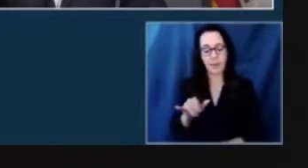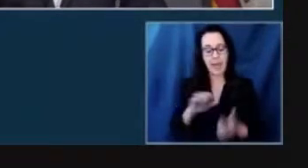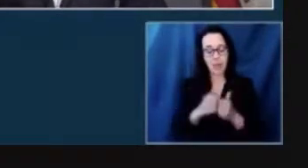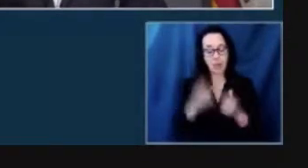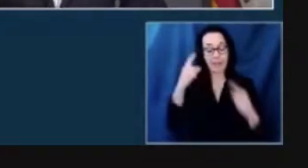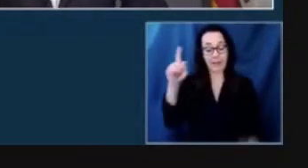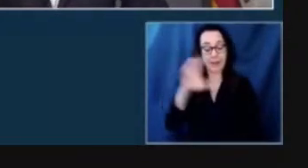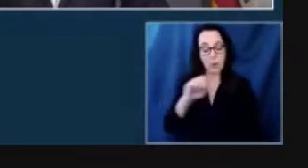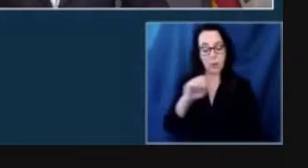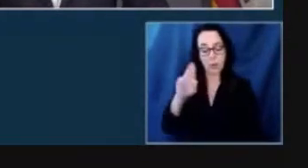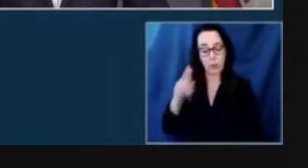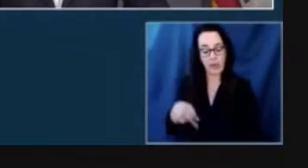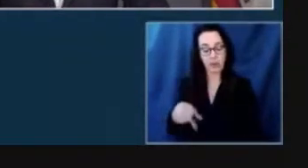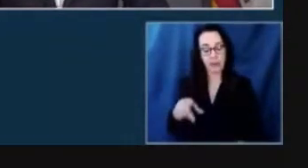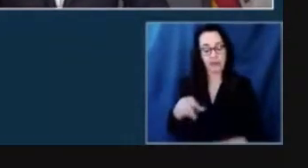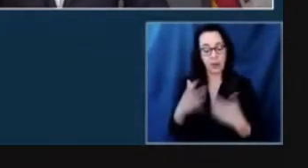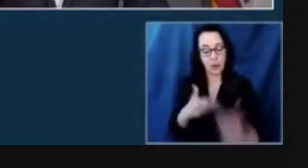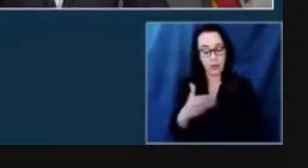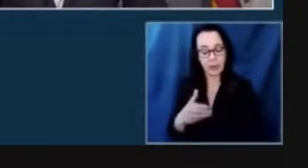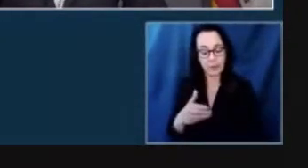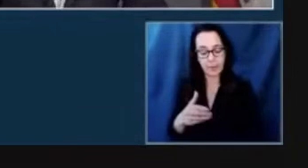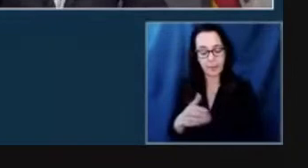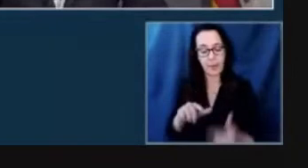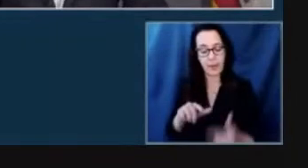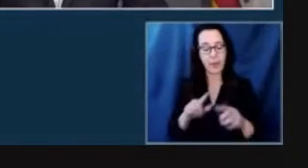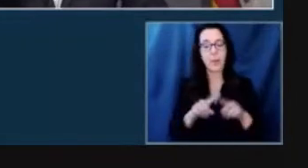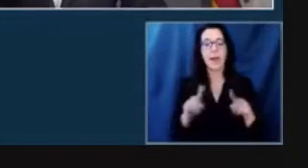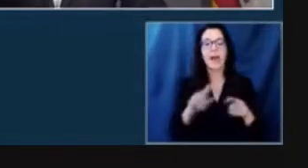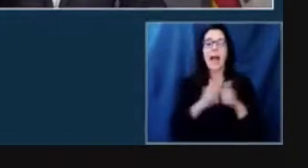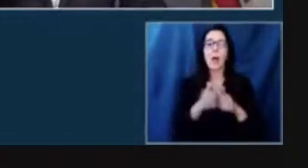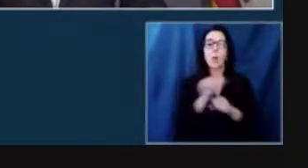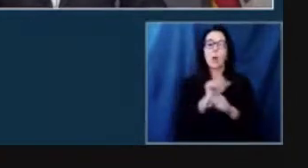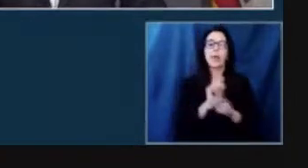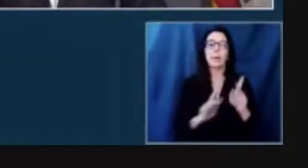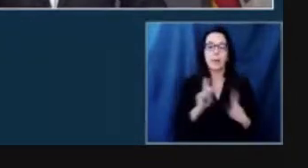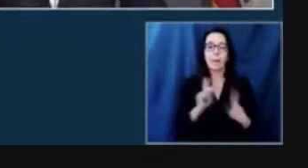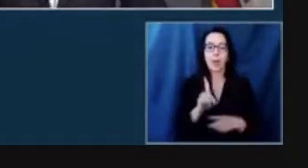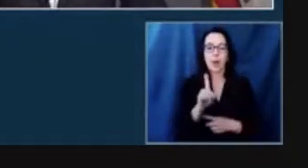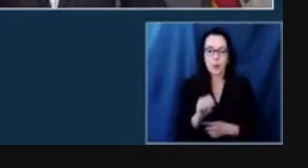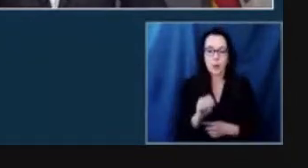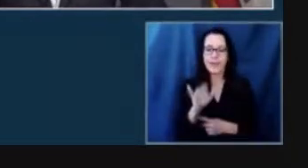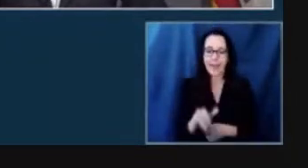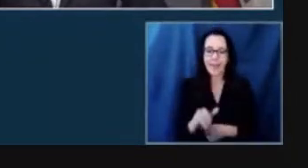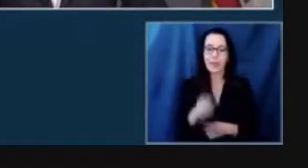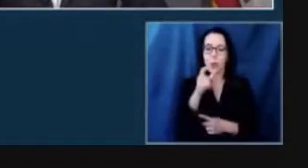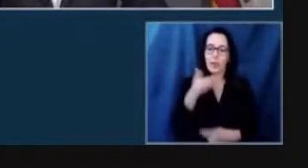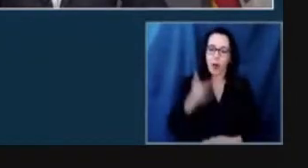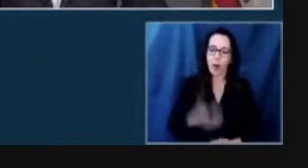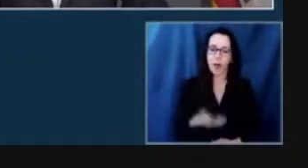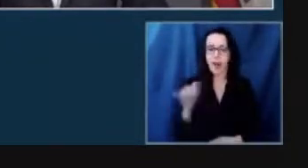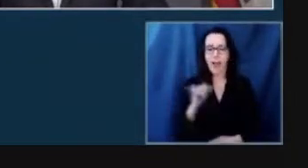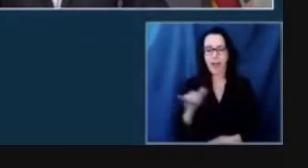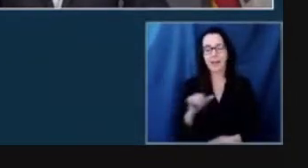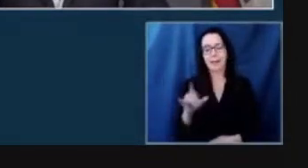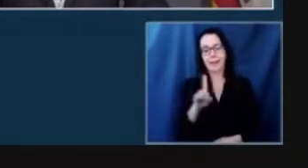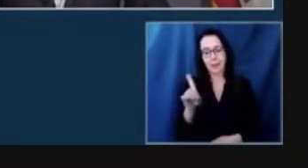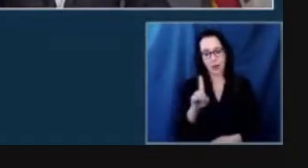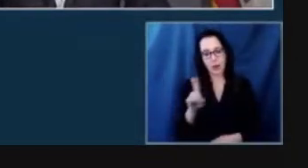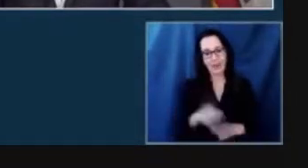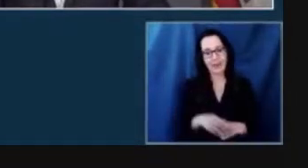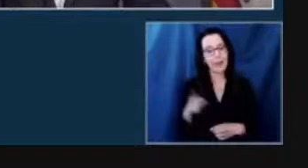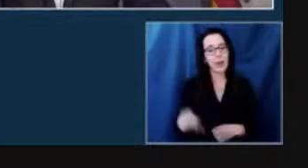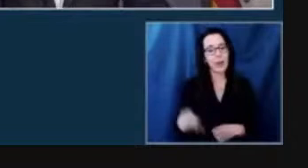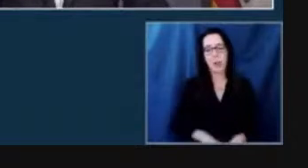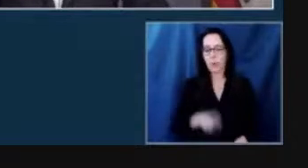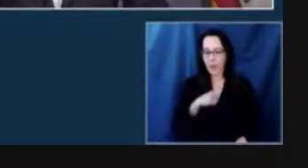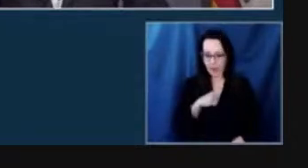how working people are doing in the state of California. That's who we are as California Democrats. We're proud to be that.